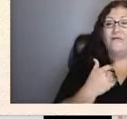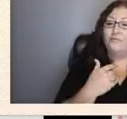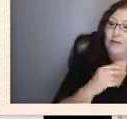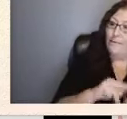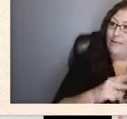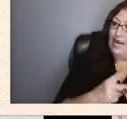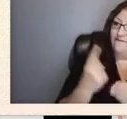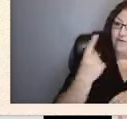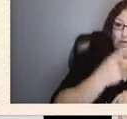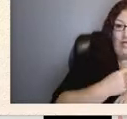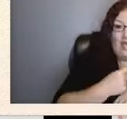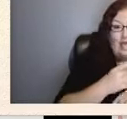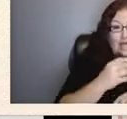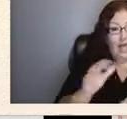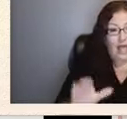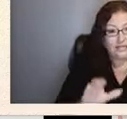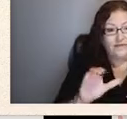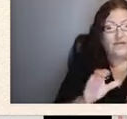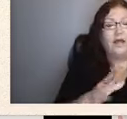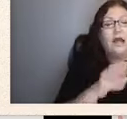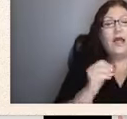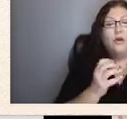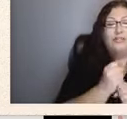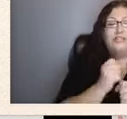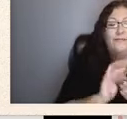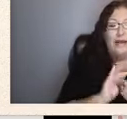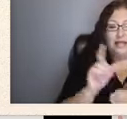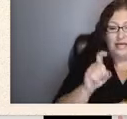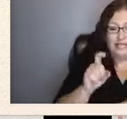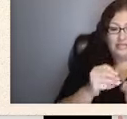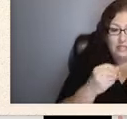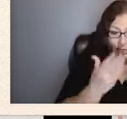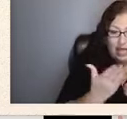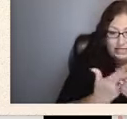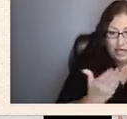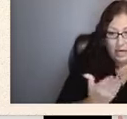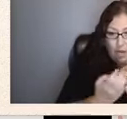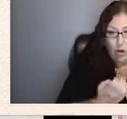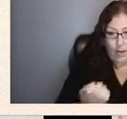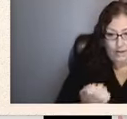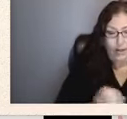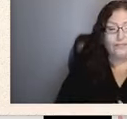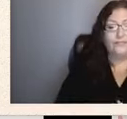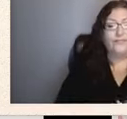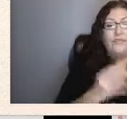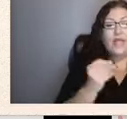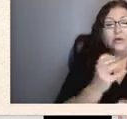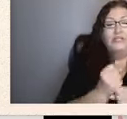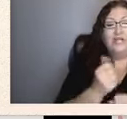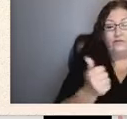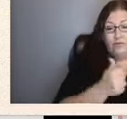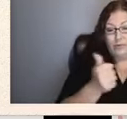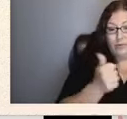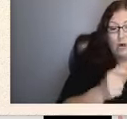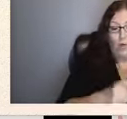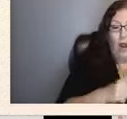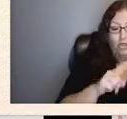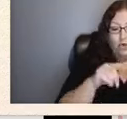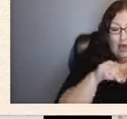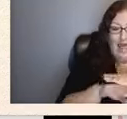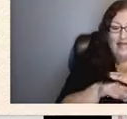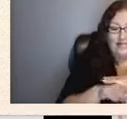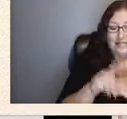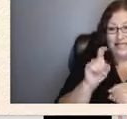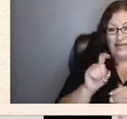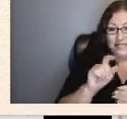activity, receive medically necessary supplies and equipment, and receive transportation required to